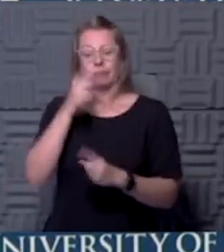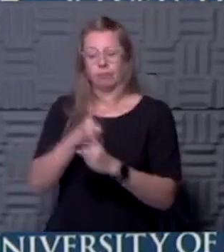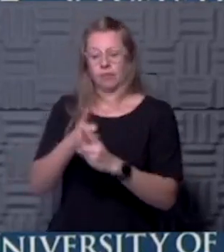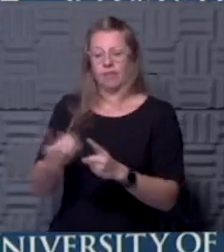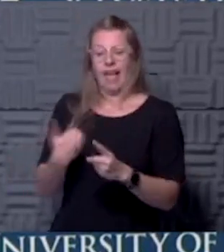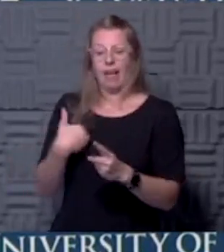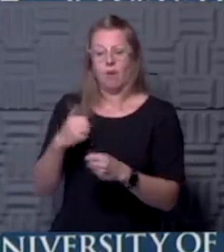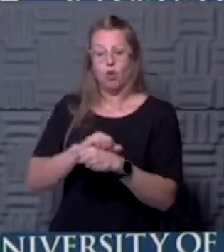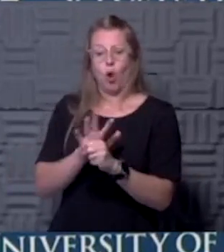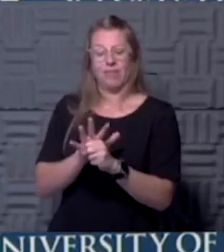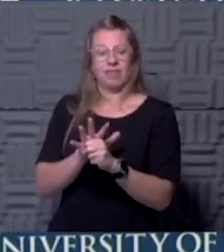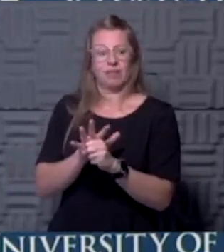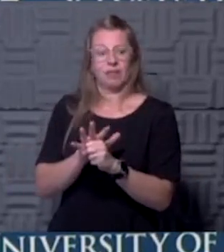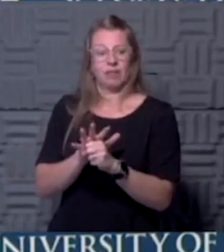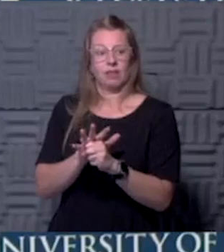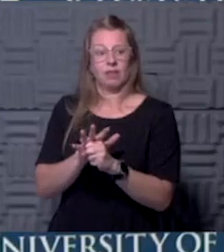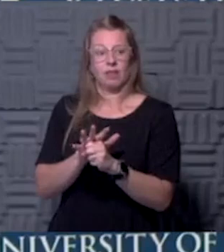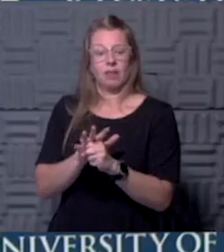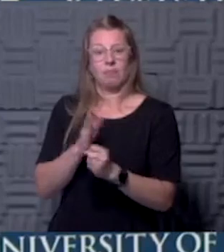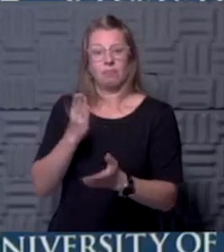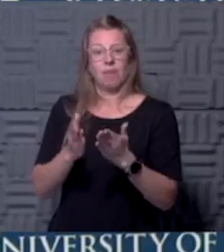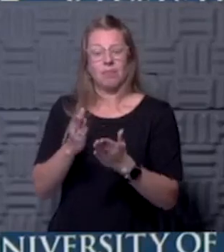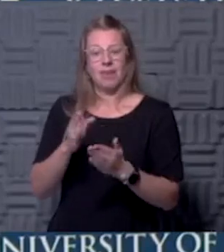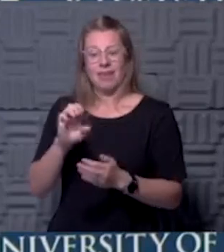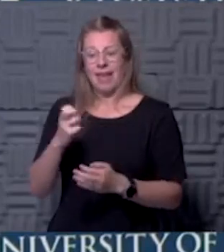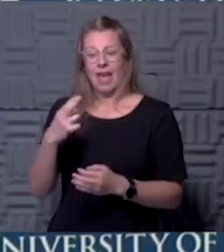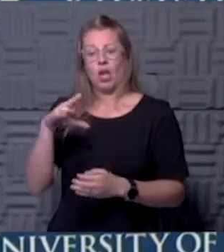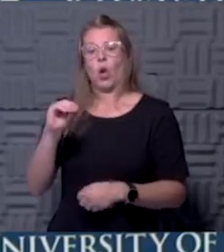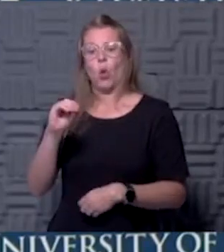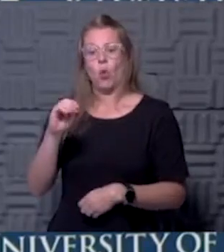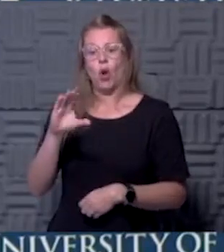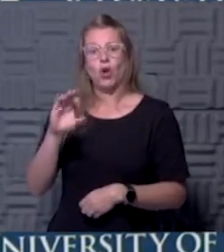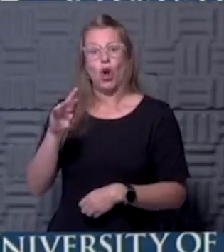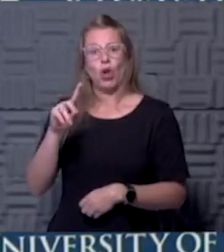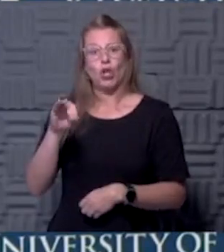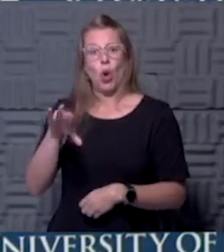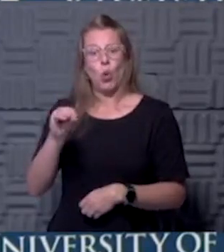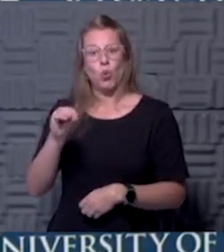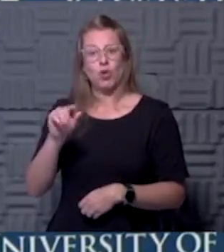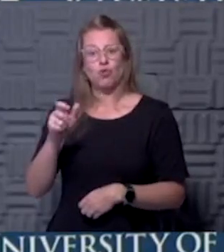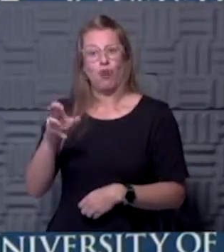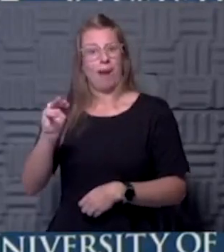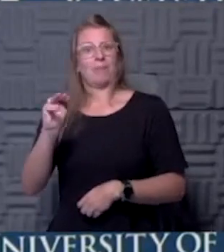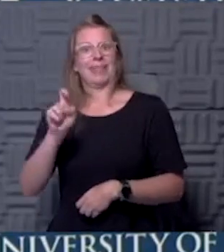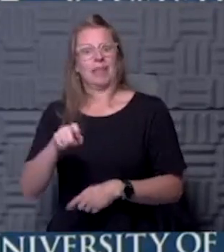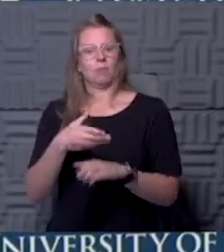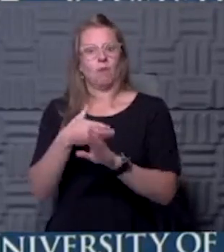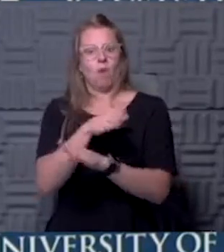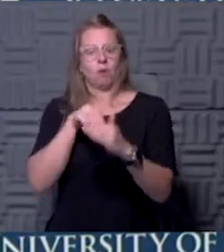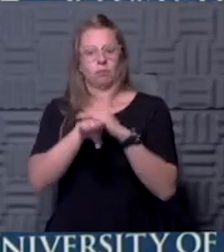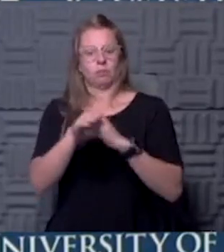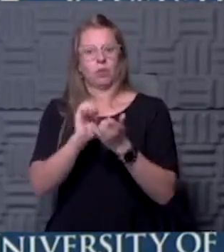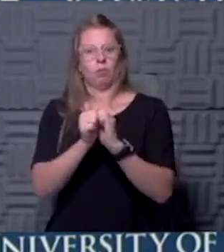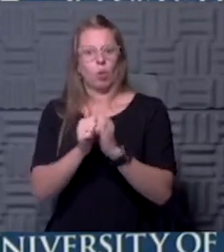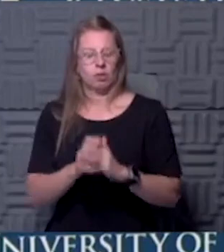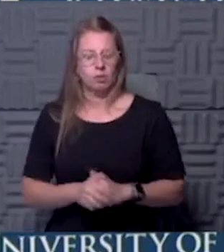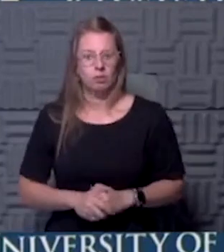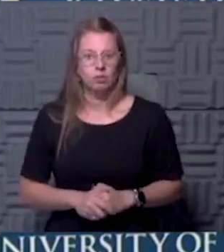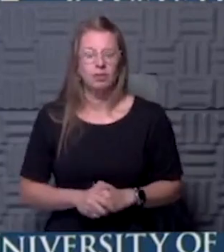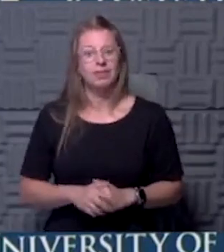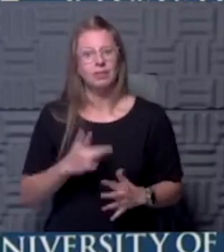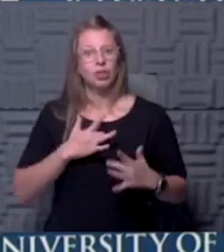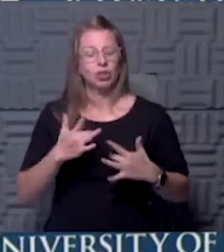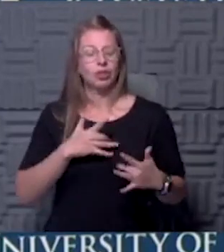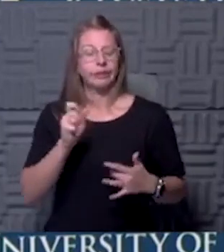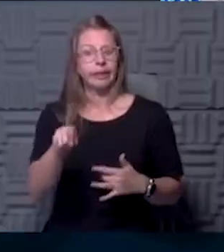would maybe need an echocardiogram, before going back to sports play. And so, we're really concerned about this kind of stuff